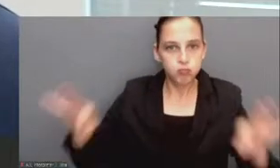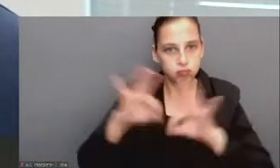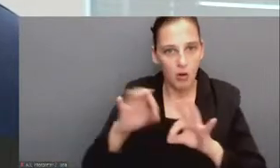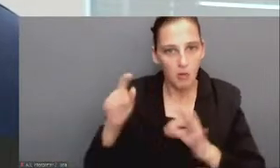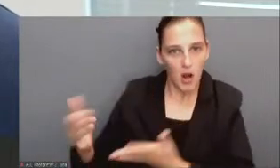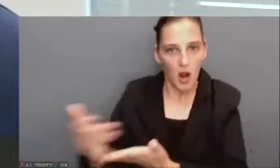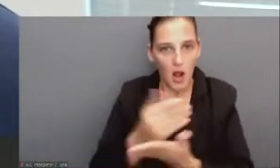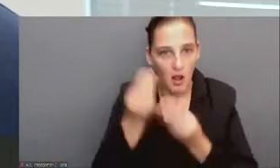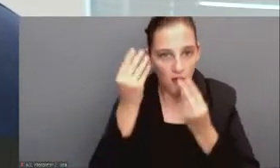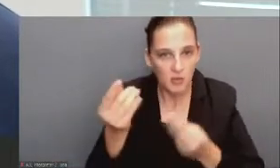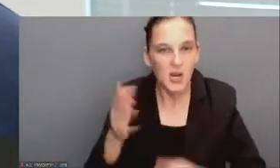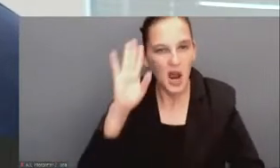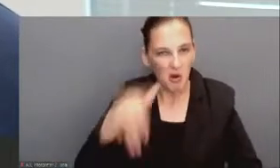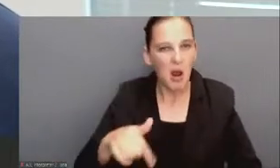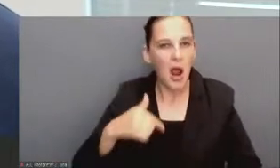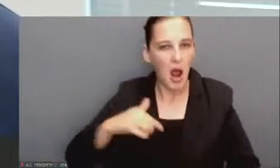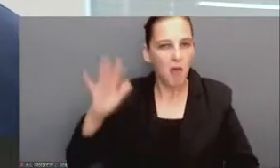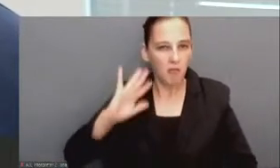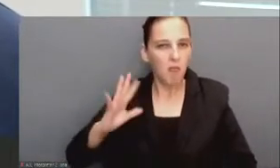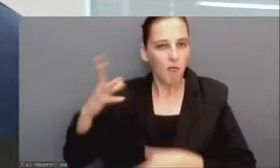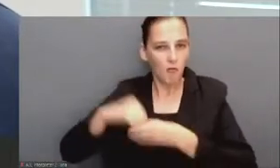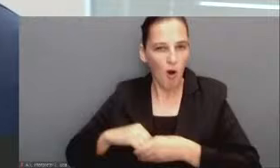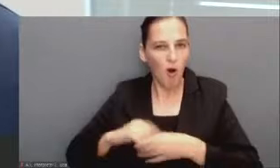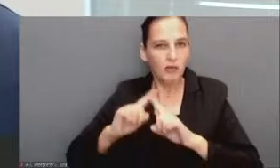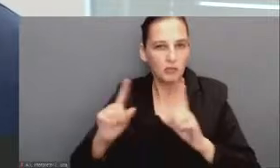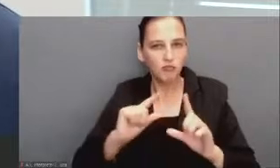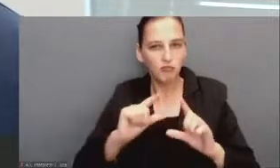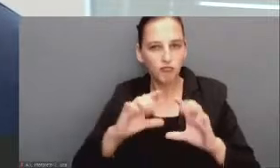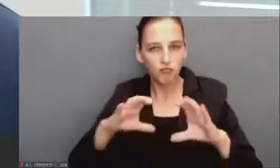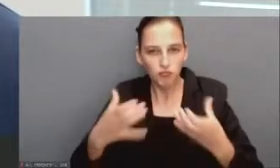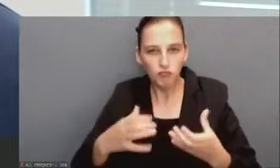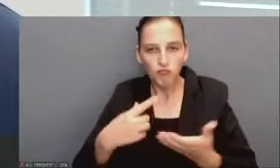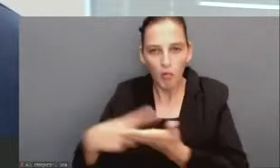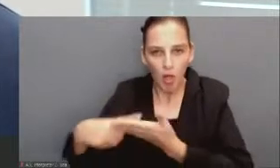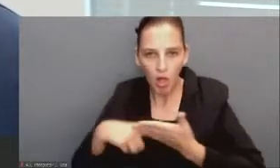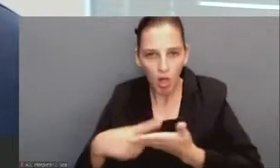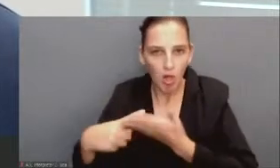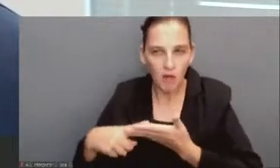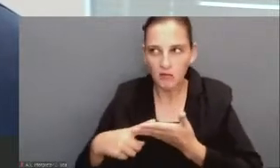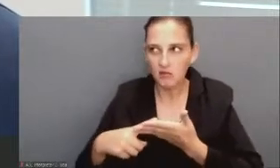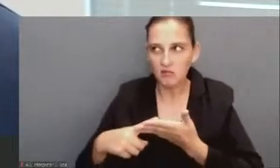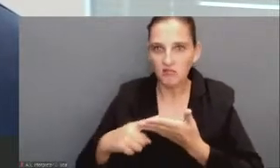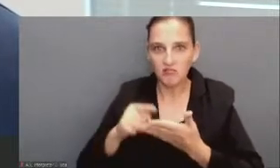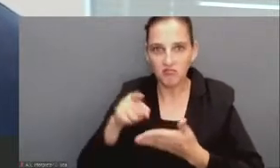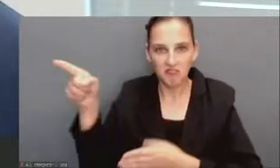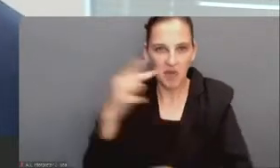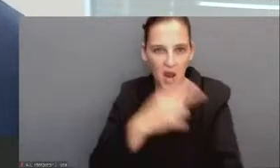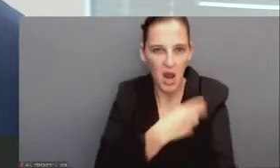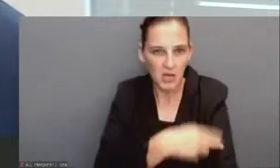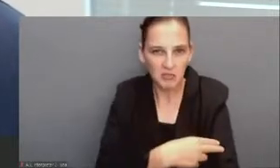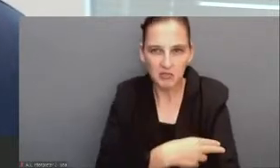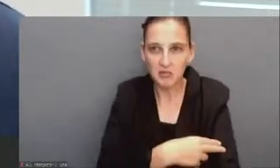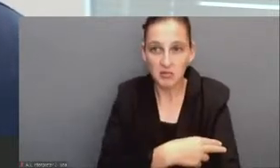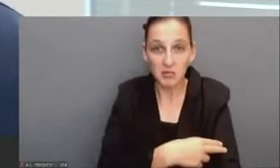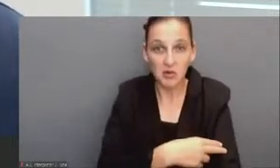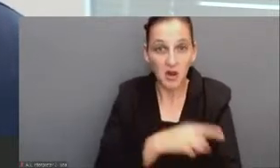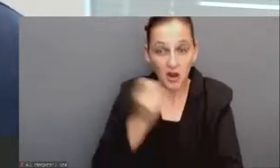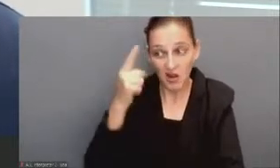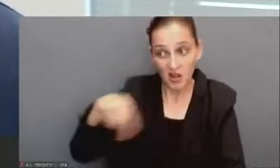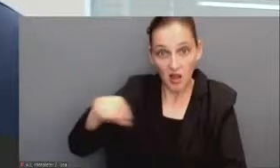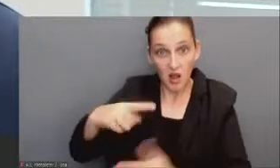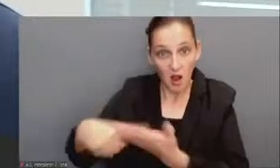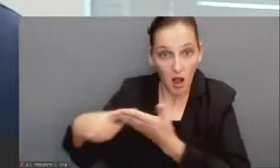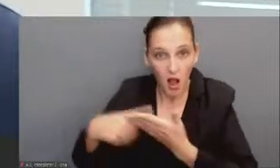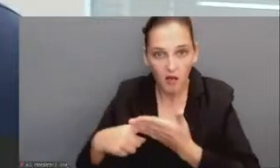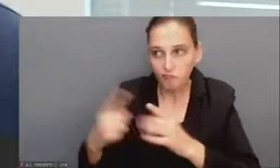with some early rollout of these modules in hospitals, probably about 15 years ago. It's time to